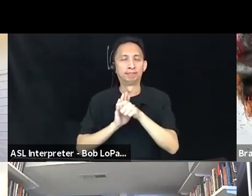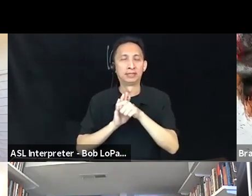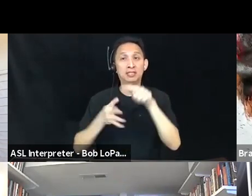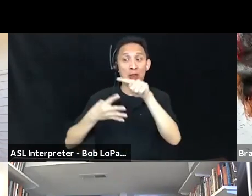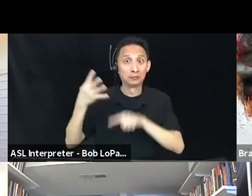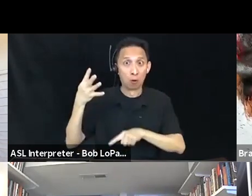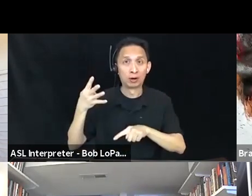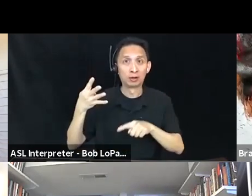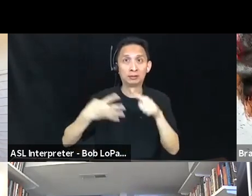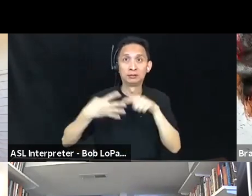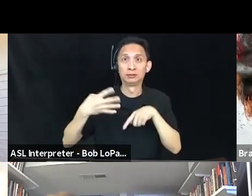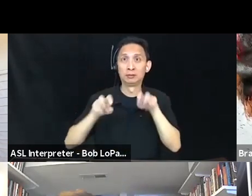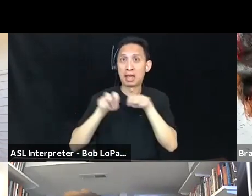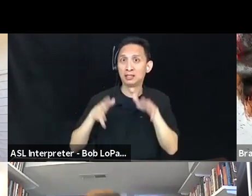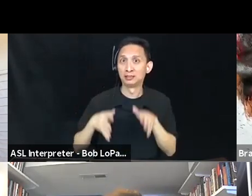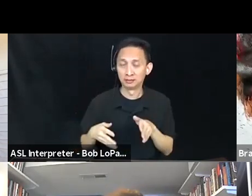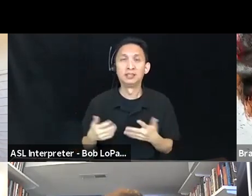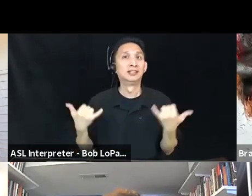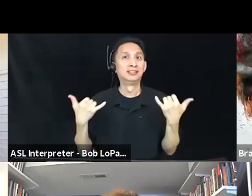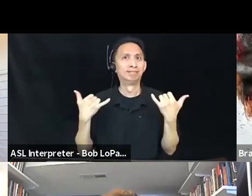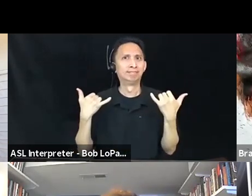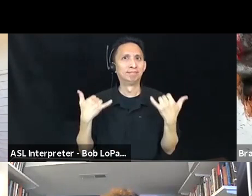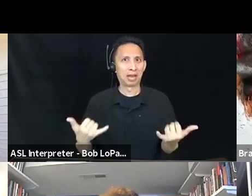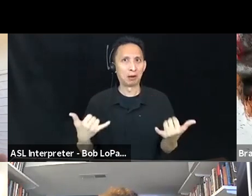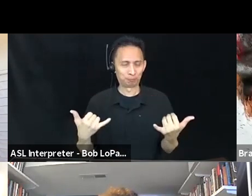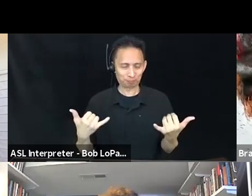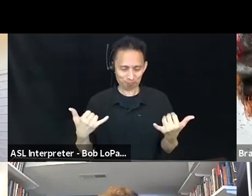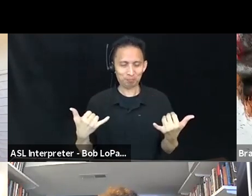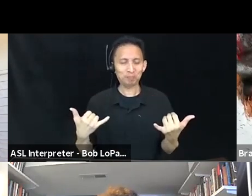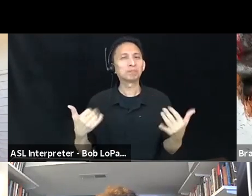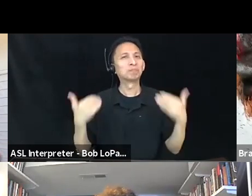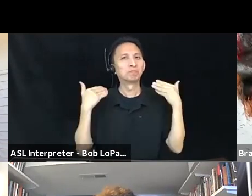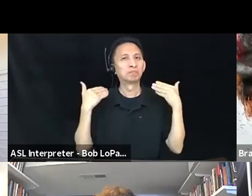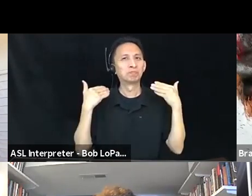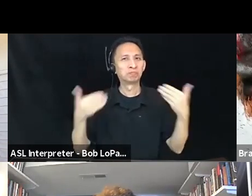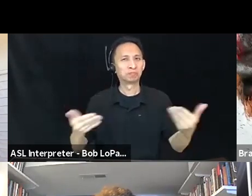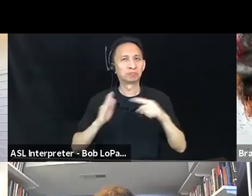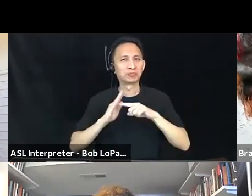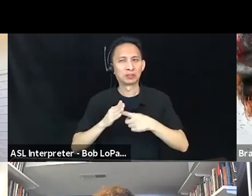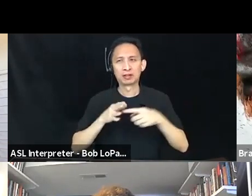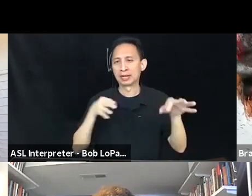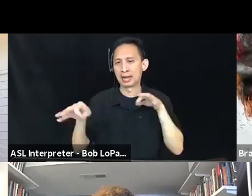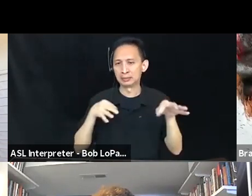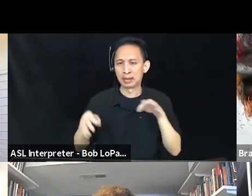panel. And I want to get going just by sort of painting a little